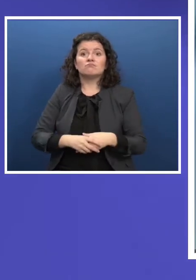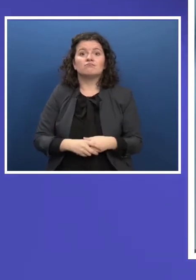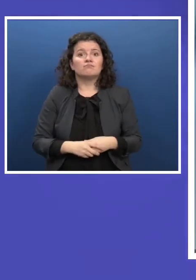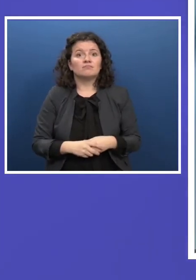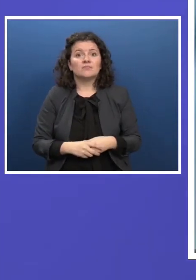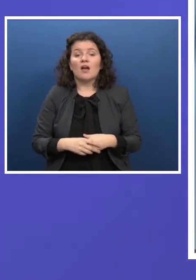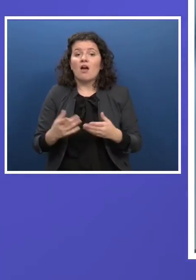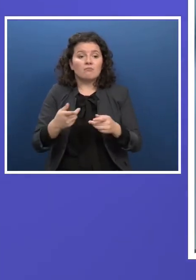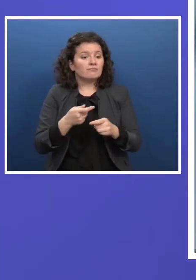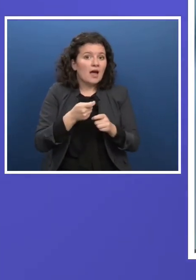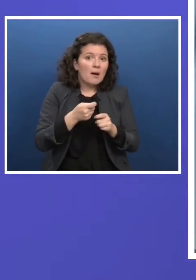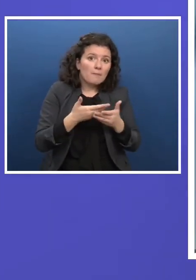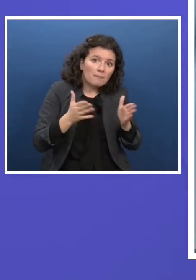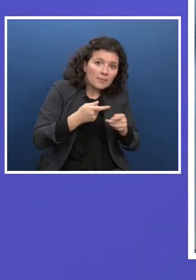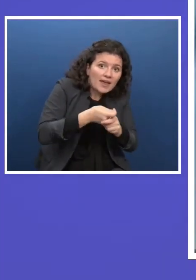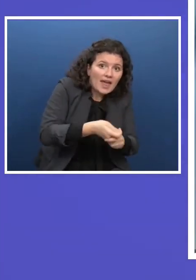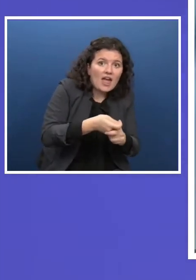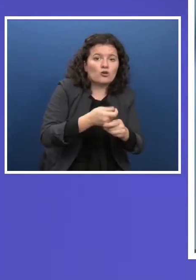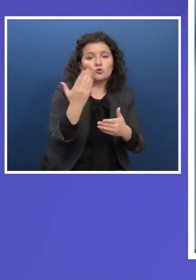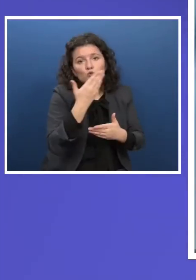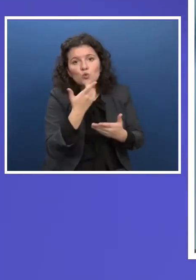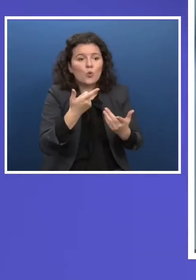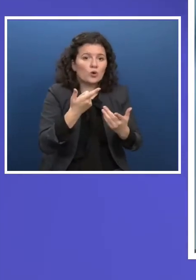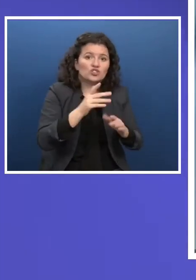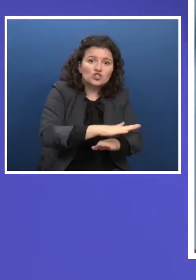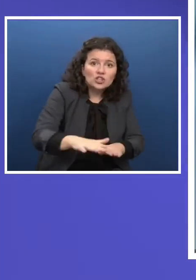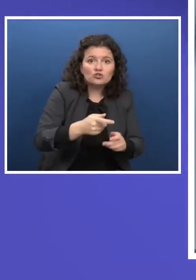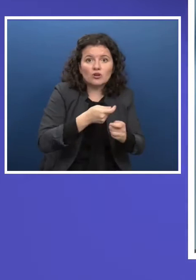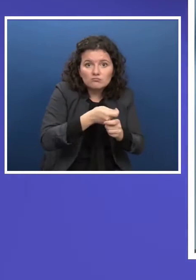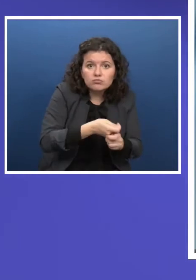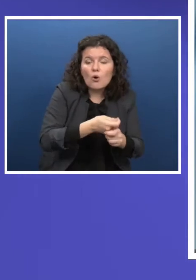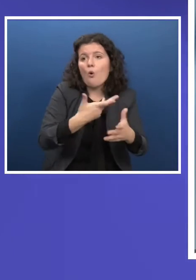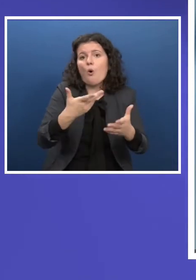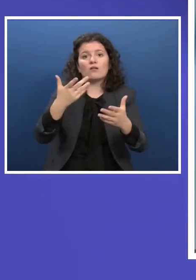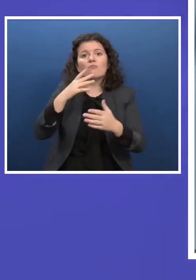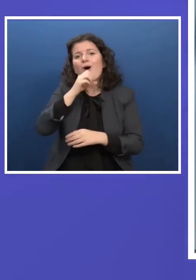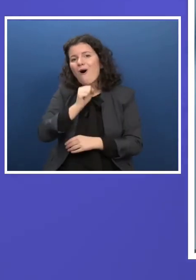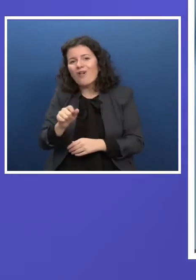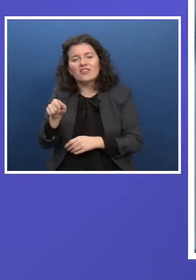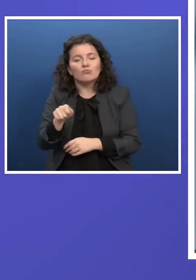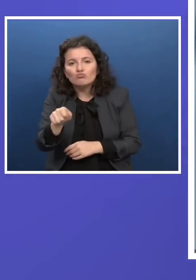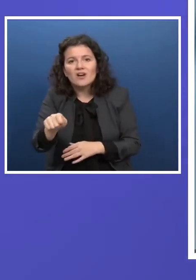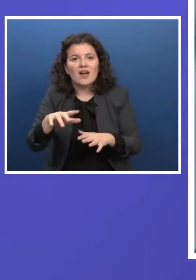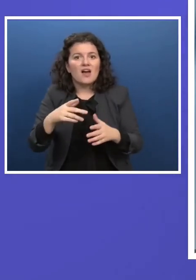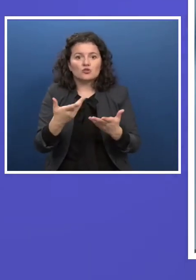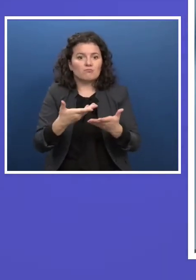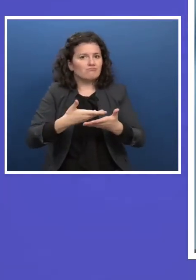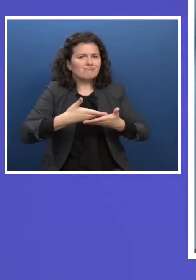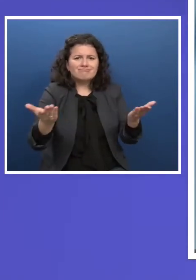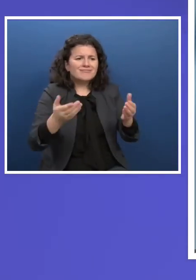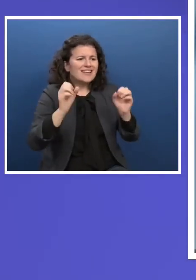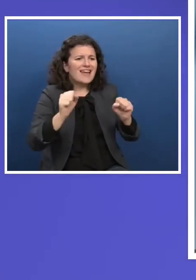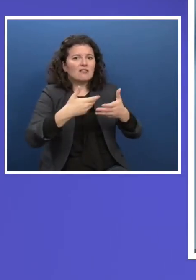arrangements, to having a possibility for sharing caring responsibilities, public childcare options,